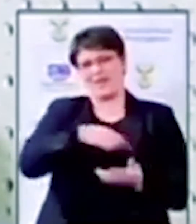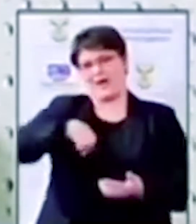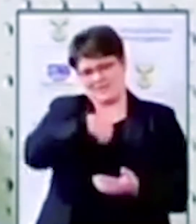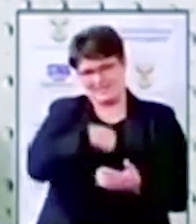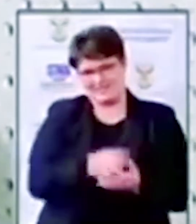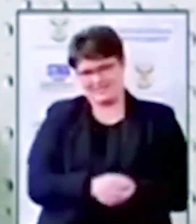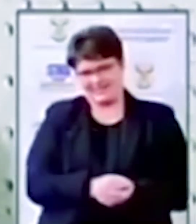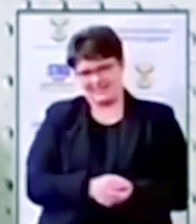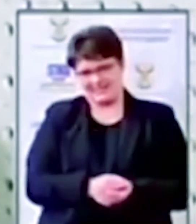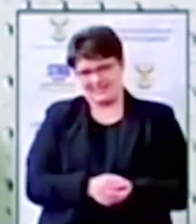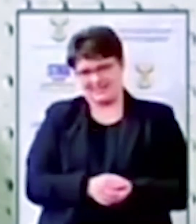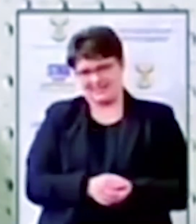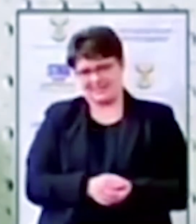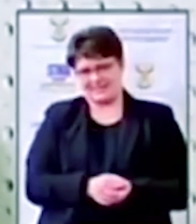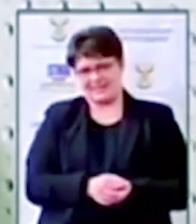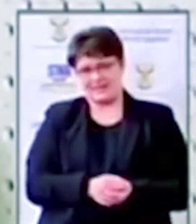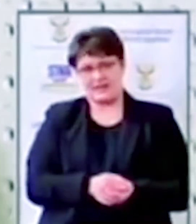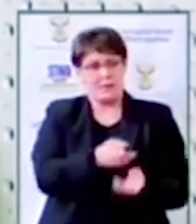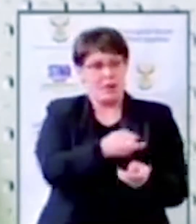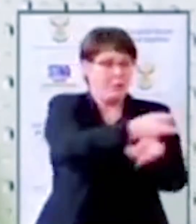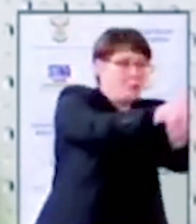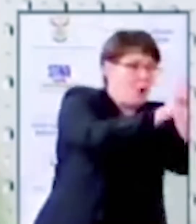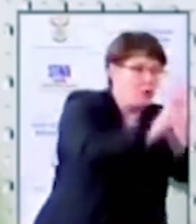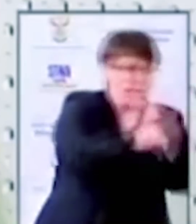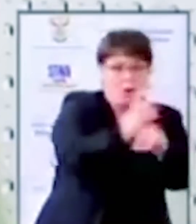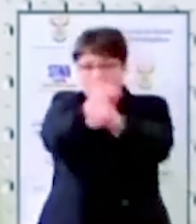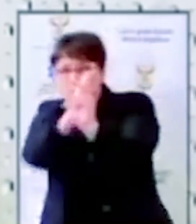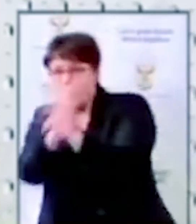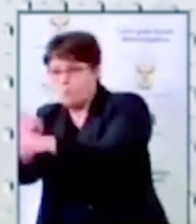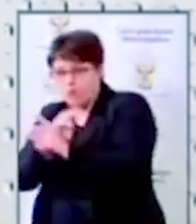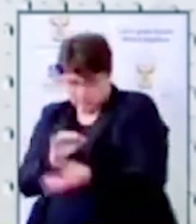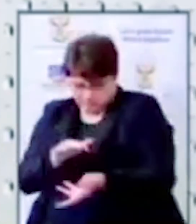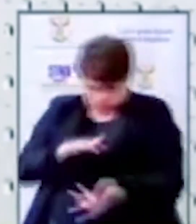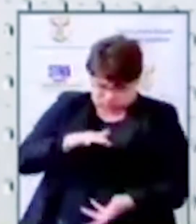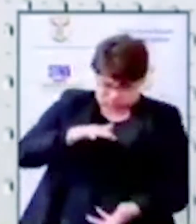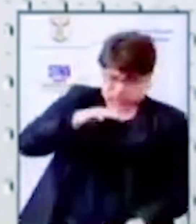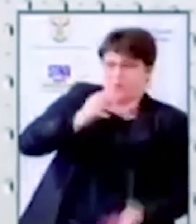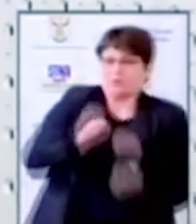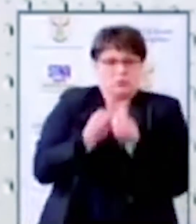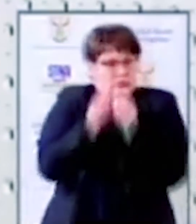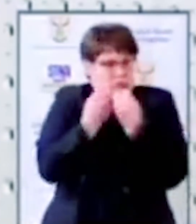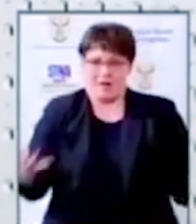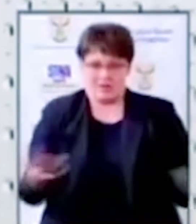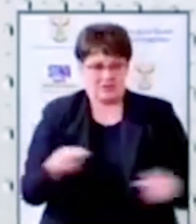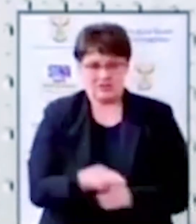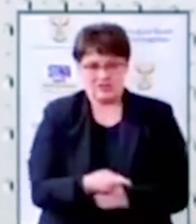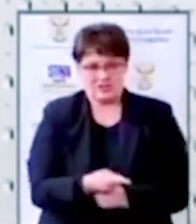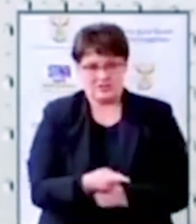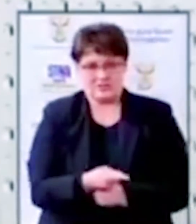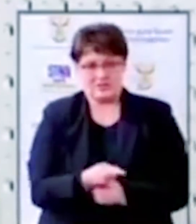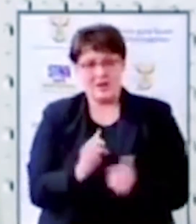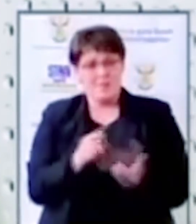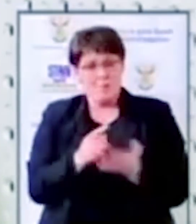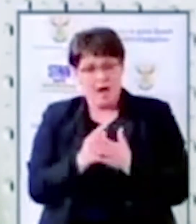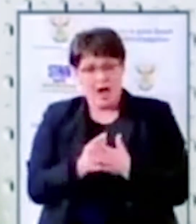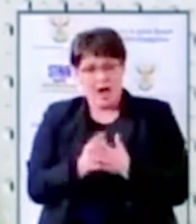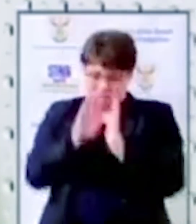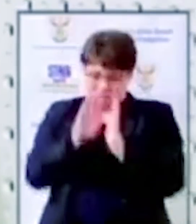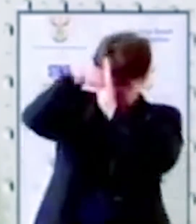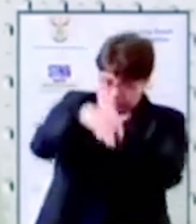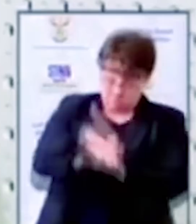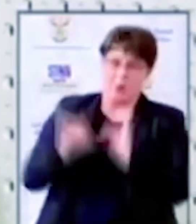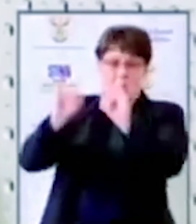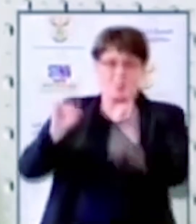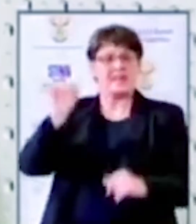have accumulated far too much debt. This downturn, severe as it is,